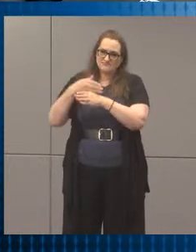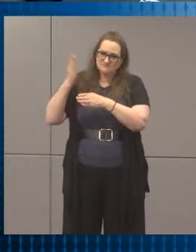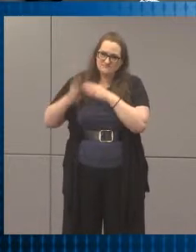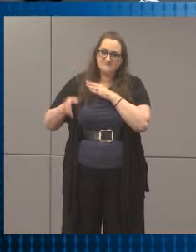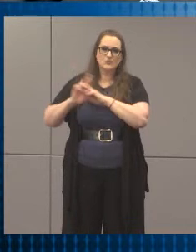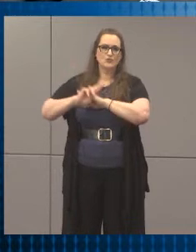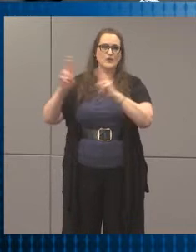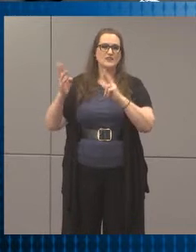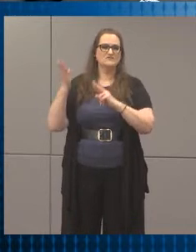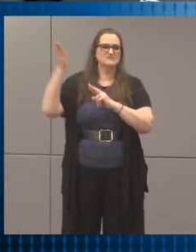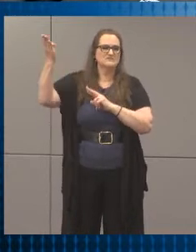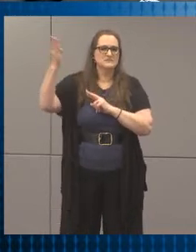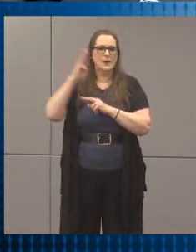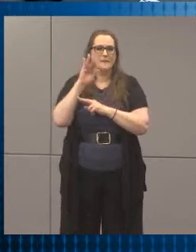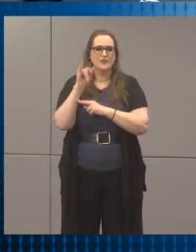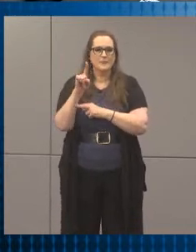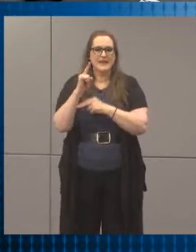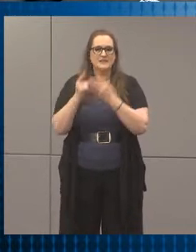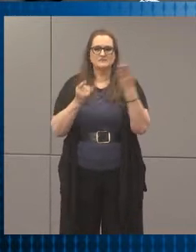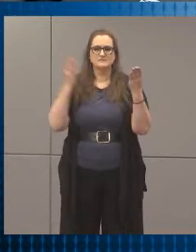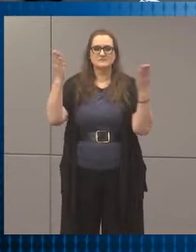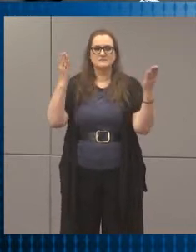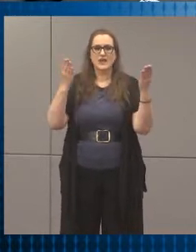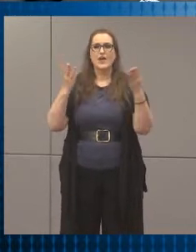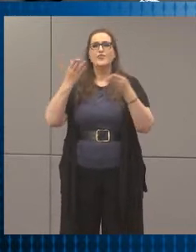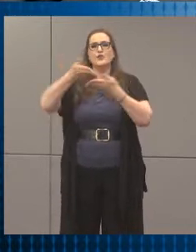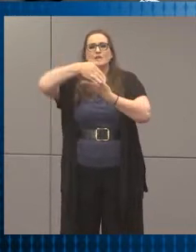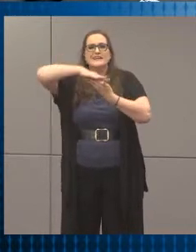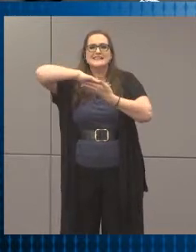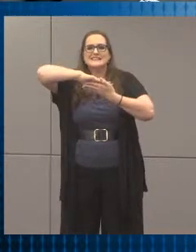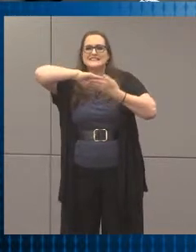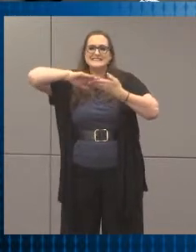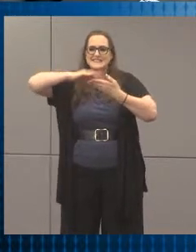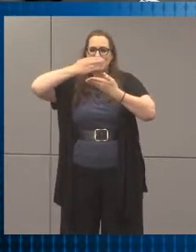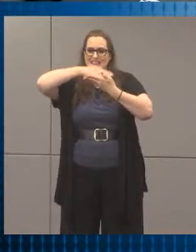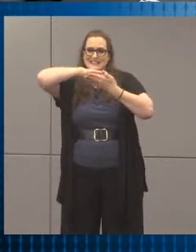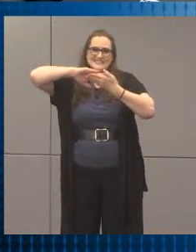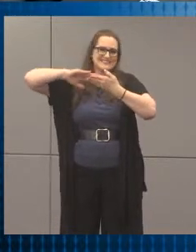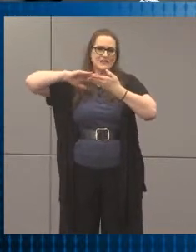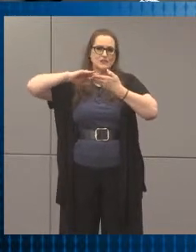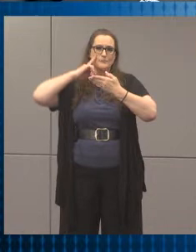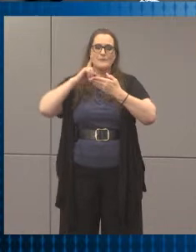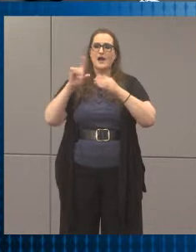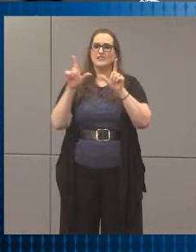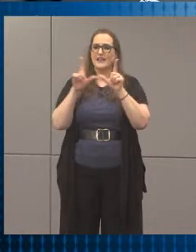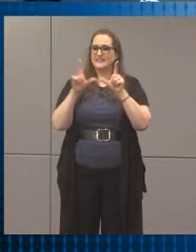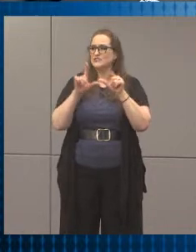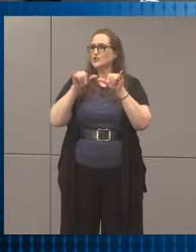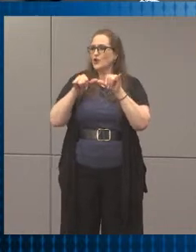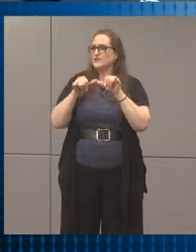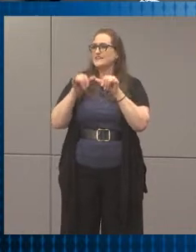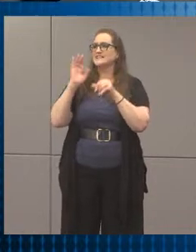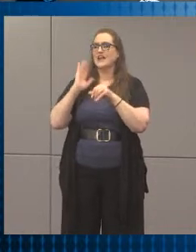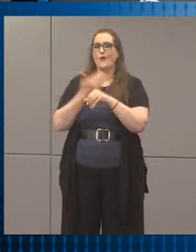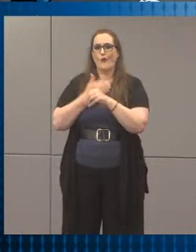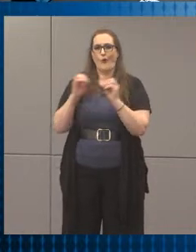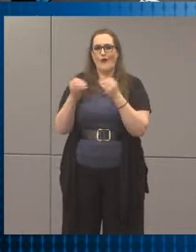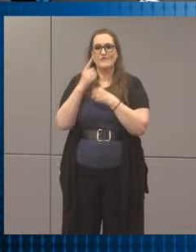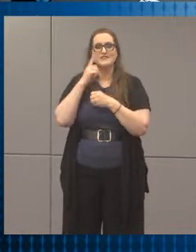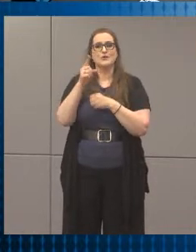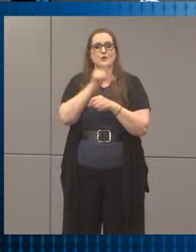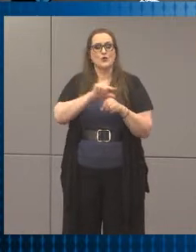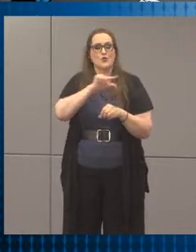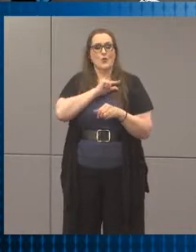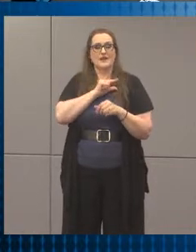go to bid, are sealed by all of the licensed architects and engineers in our office. We go through a quality